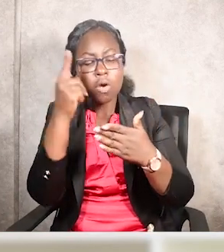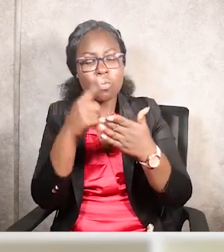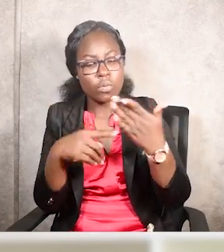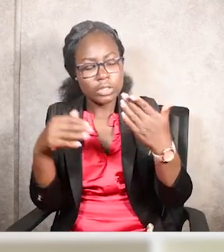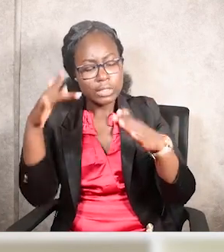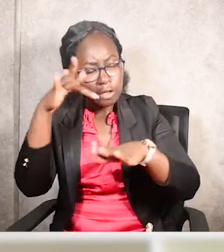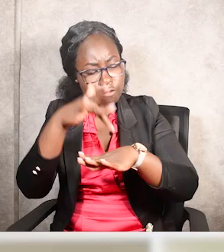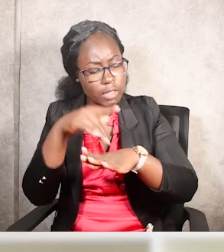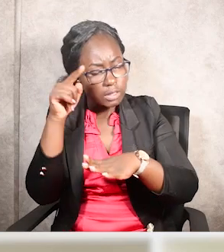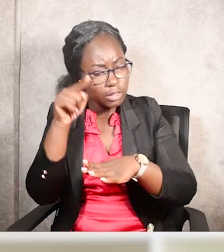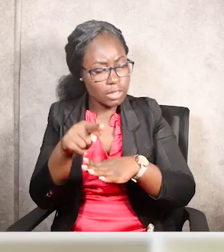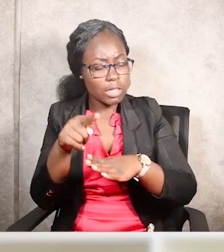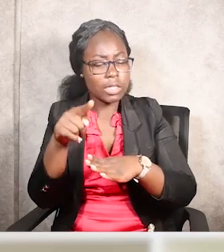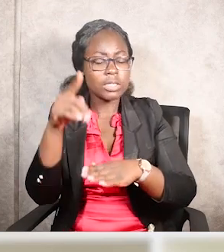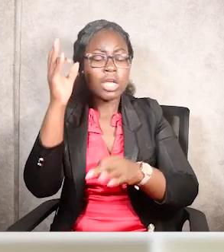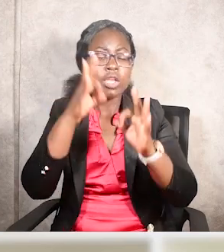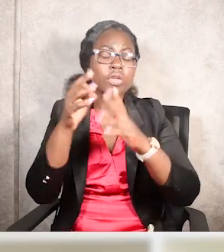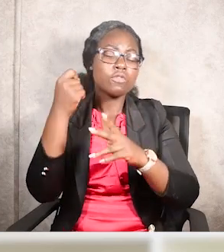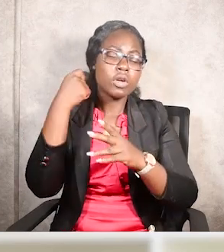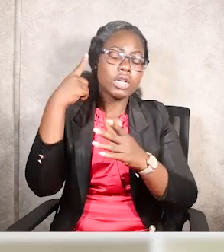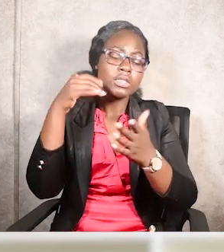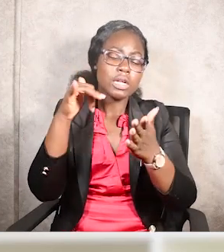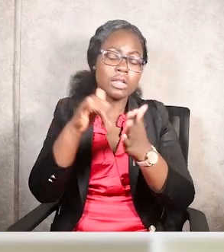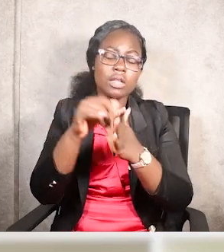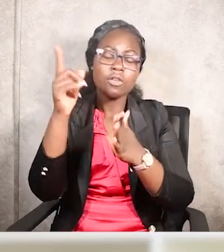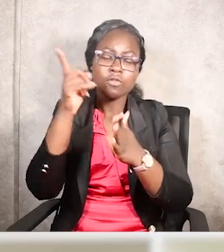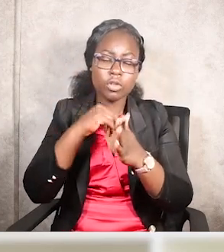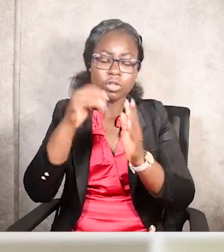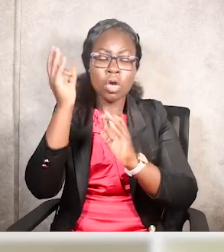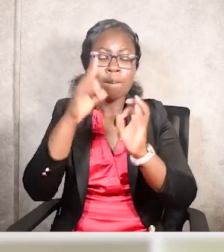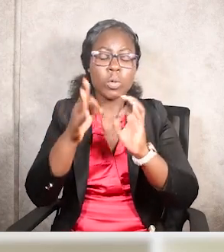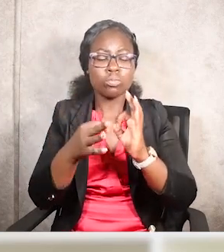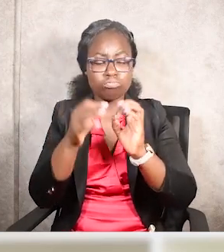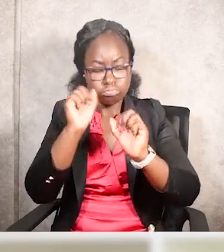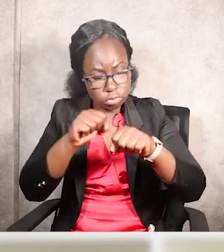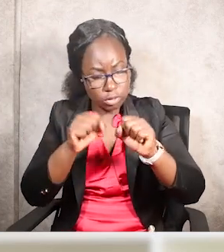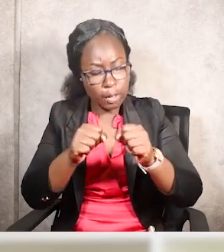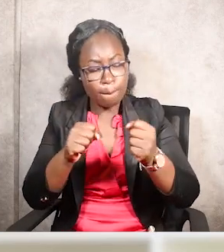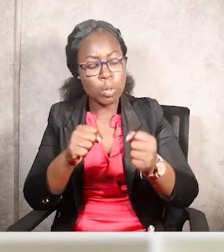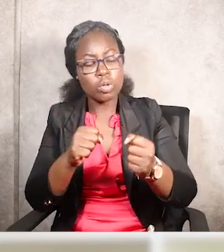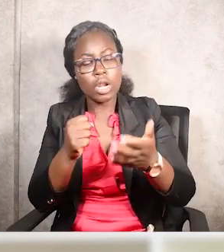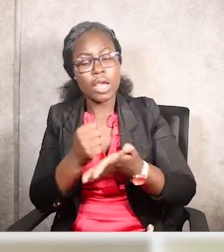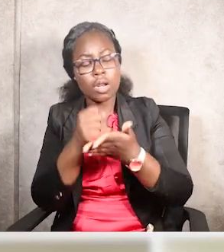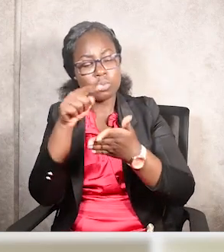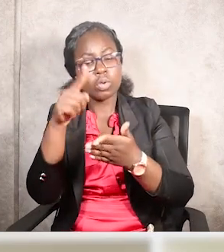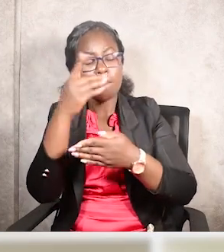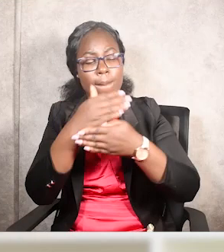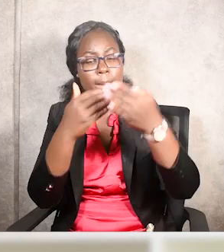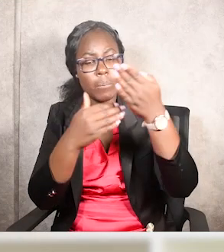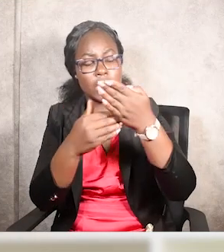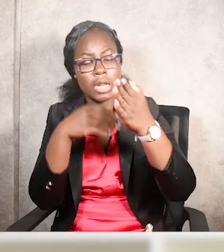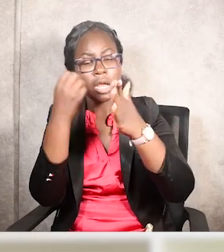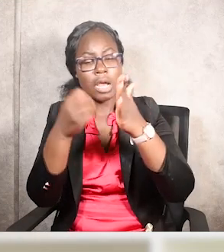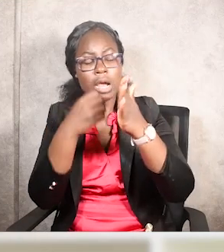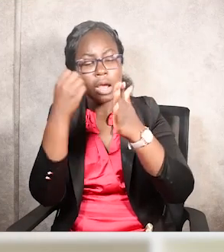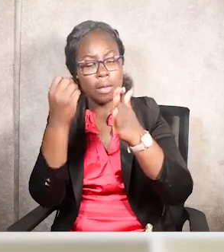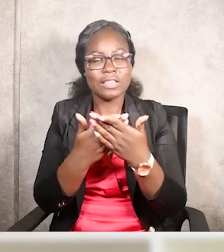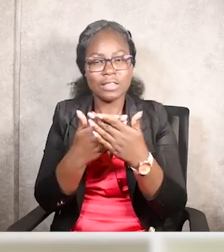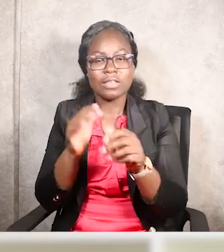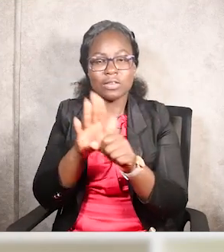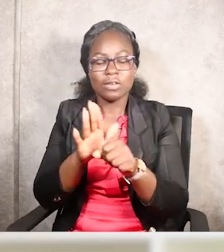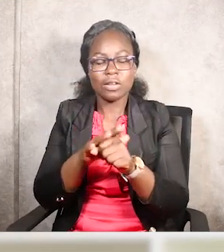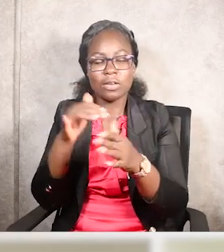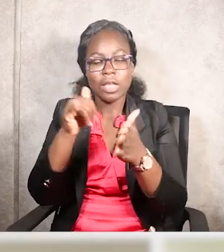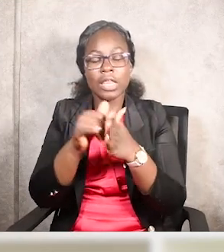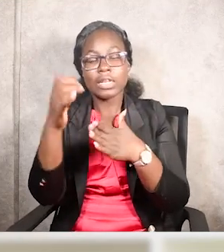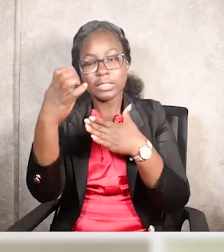my brand. What is triggering this? When you understand that, that will help you to build your marketplace.